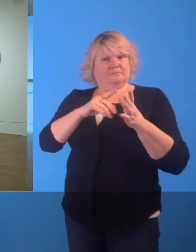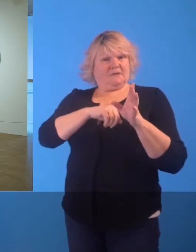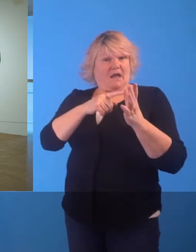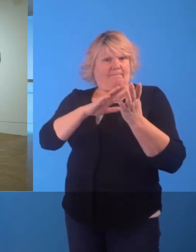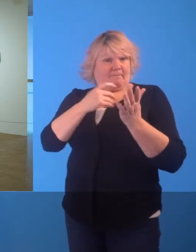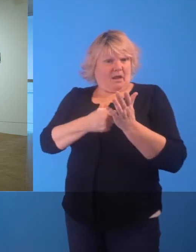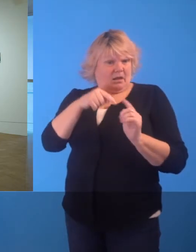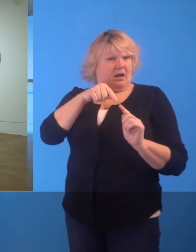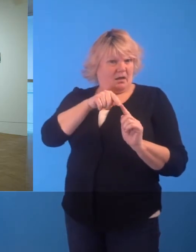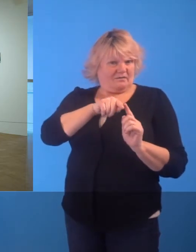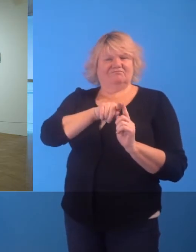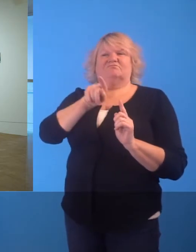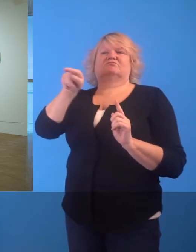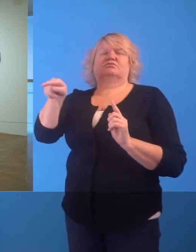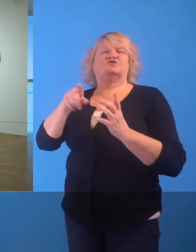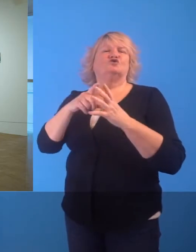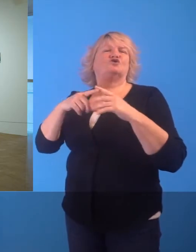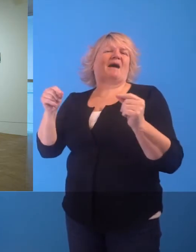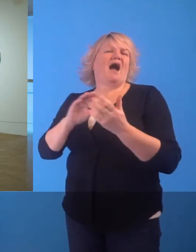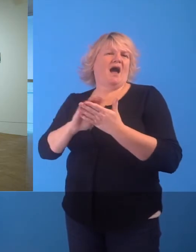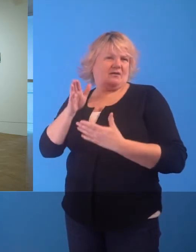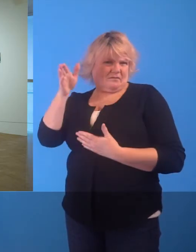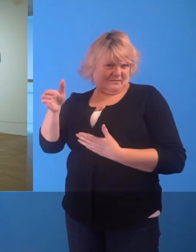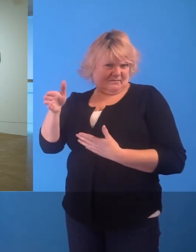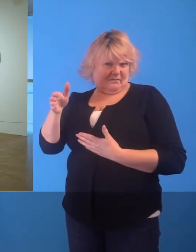Hornel travelled on to Japan from Myanmar.